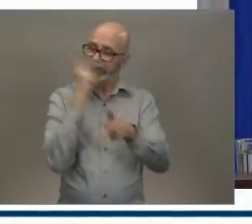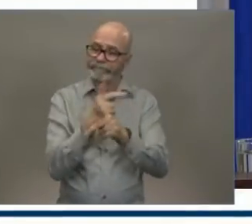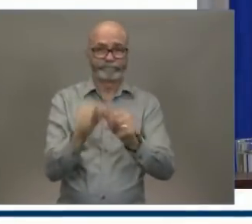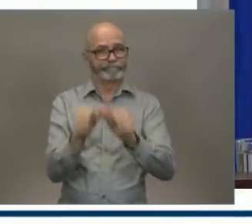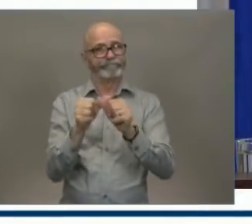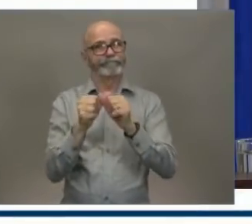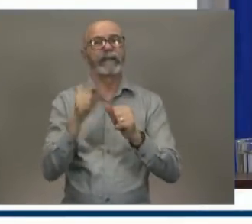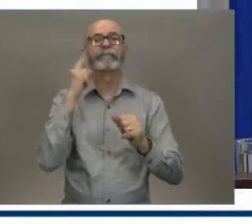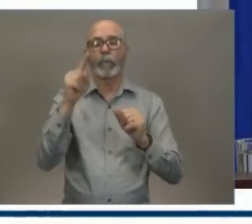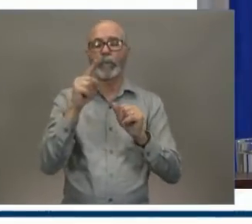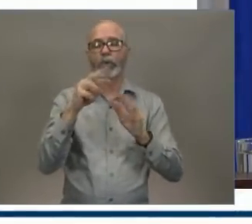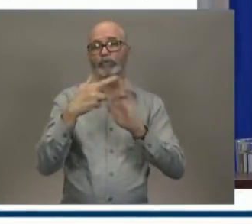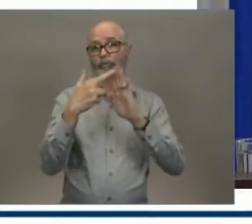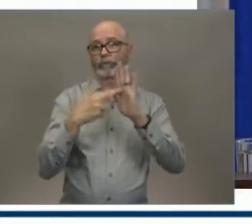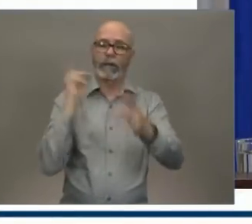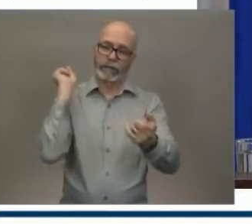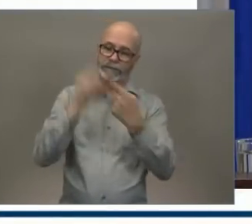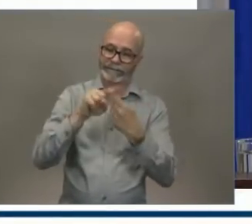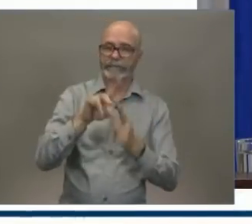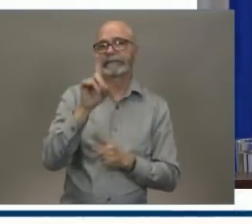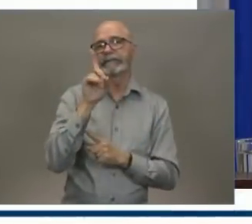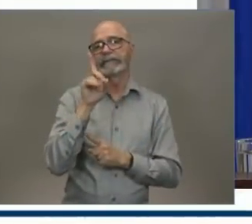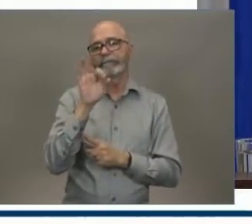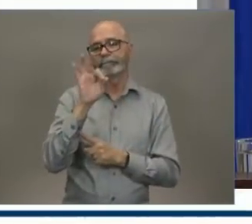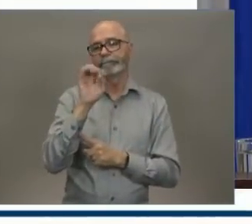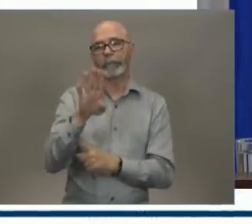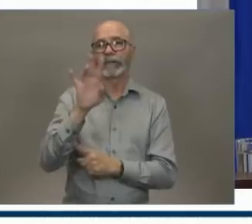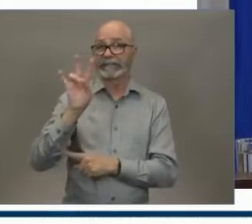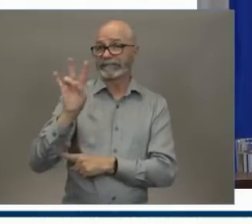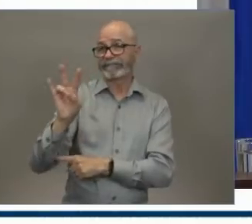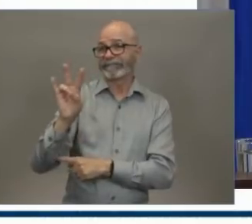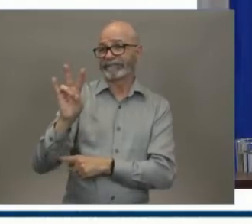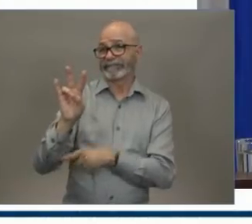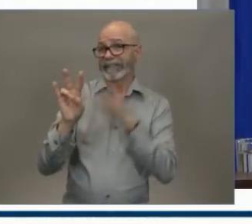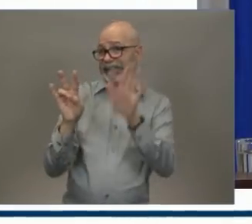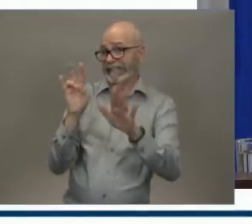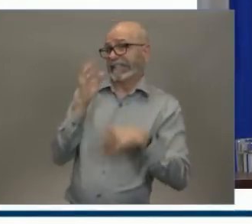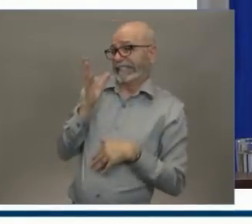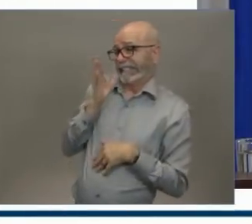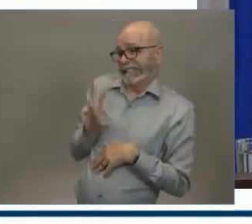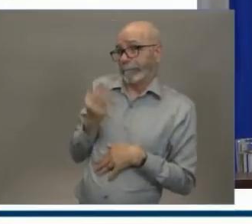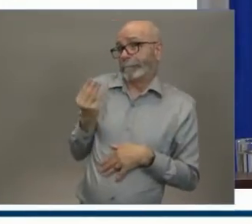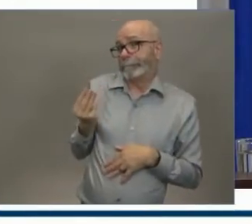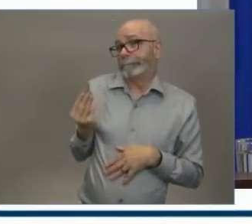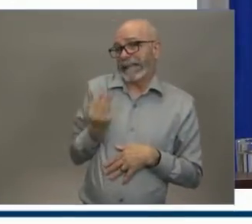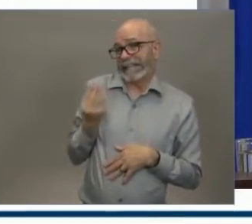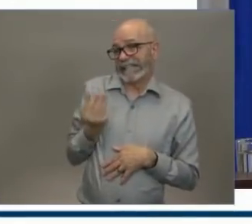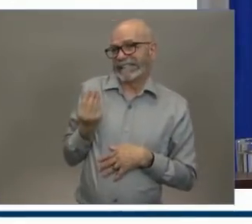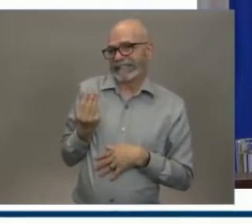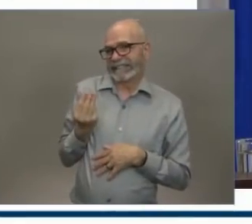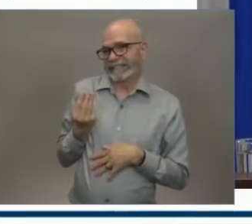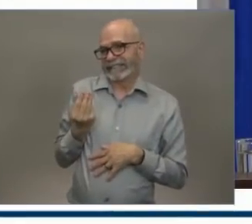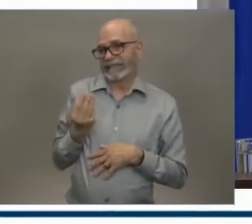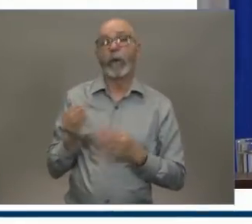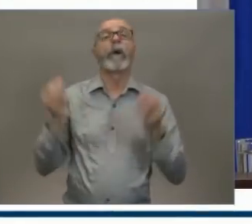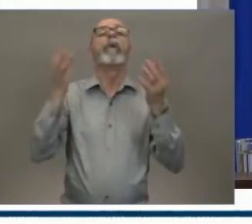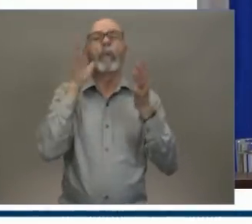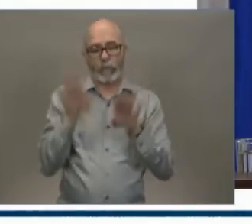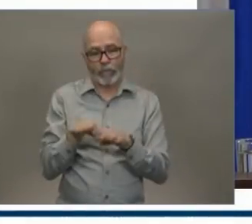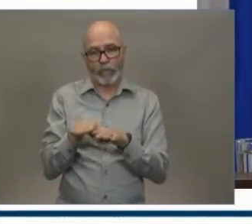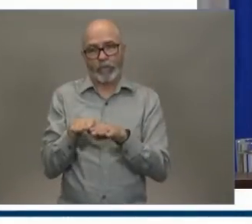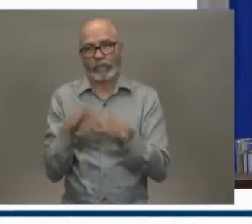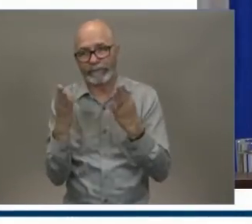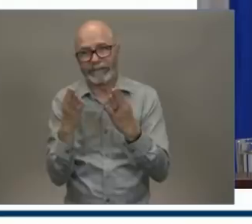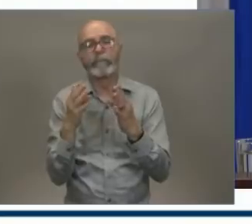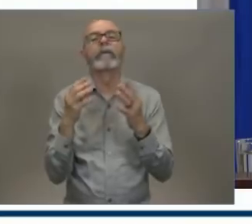we will ease restrictions around sports, arts, and culture. Sports teams can start playing games, but with